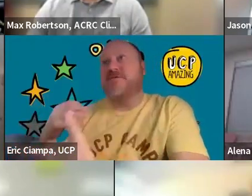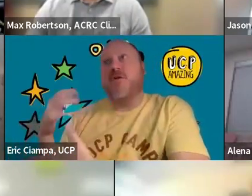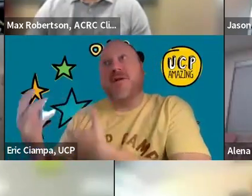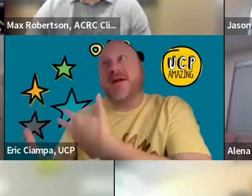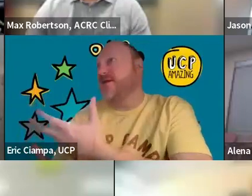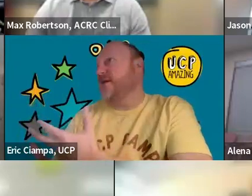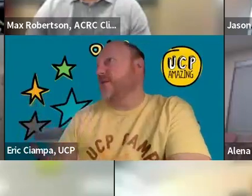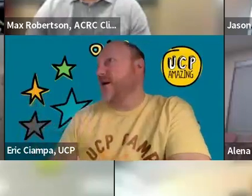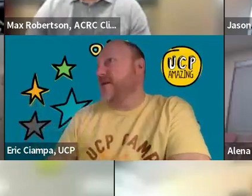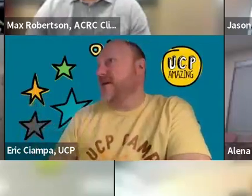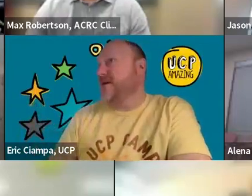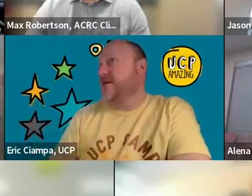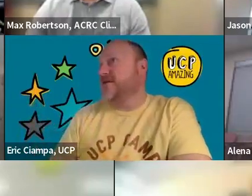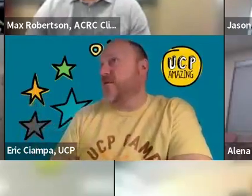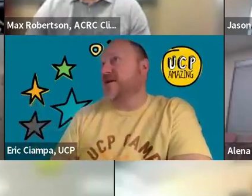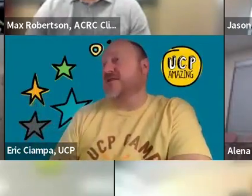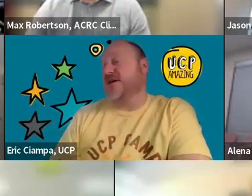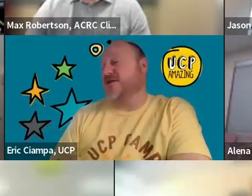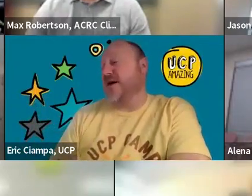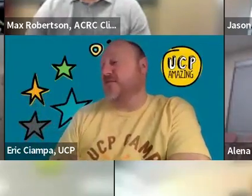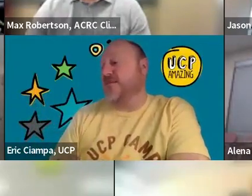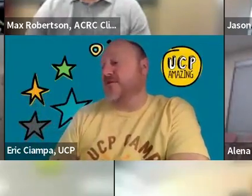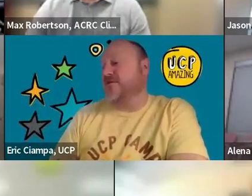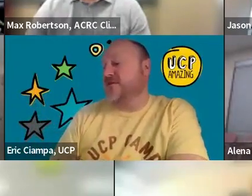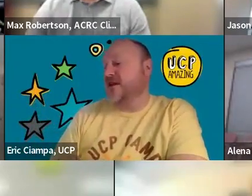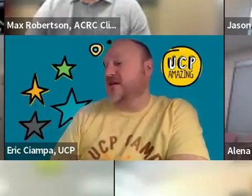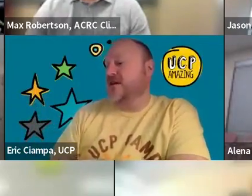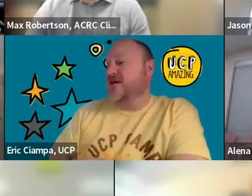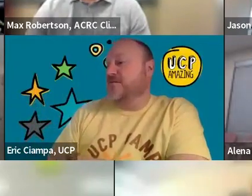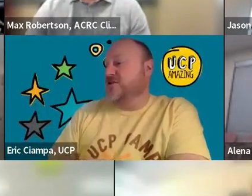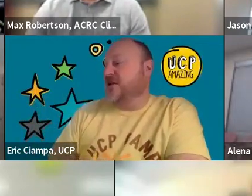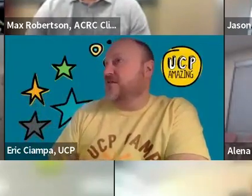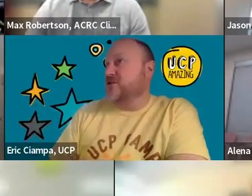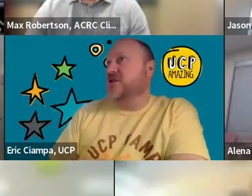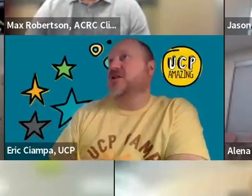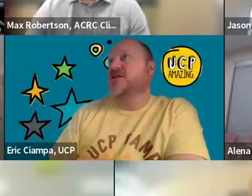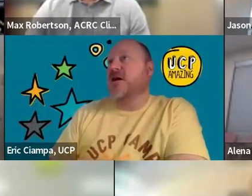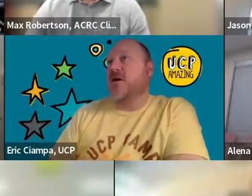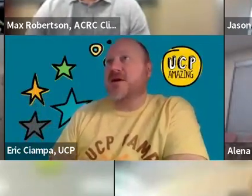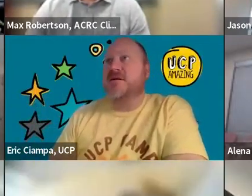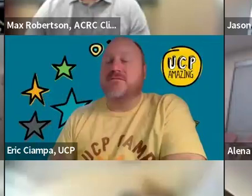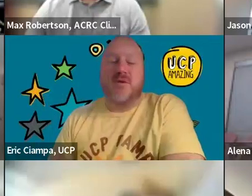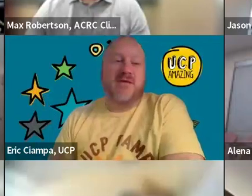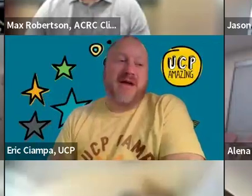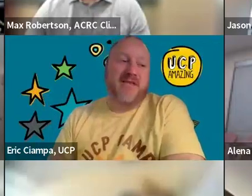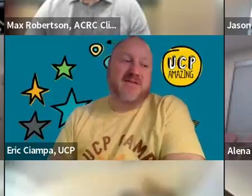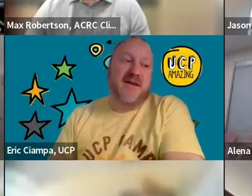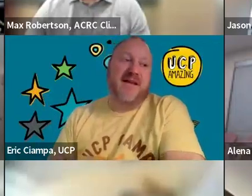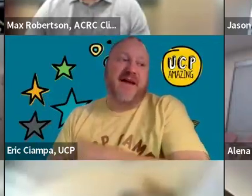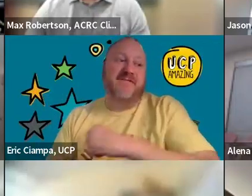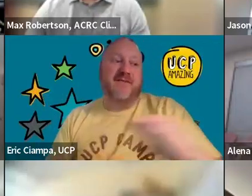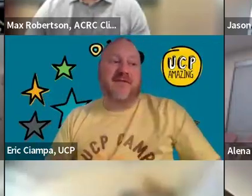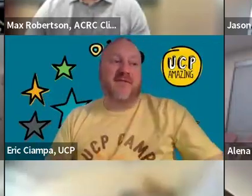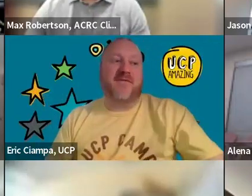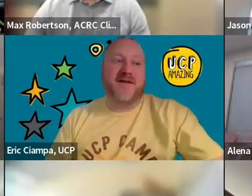maybe reformulating the QIP in some way. So they talked about maybe revisiting mission and vision, and are we doing the right thing? So they